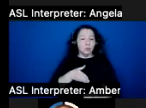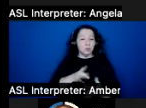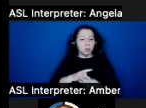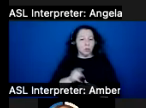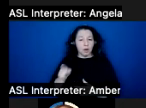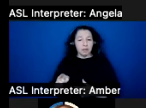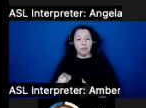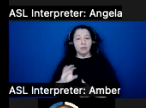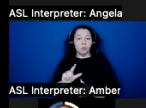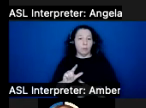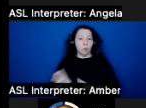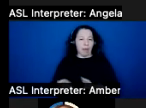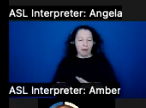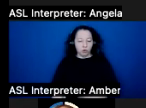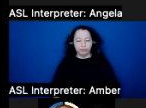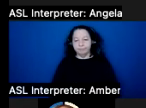behavior. Next slide, please.